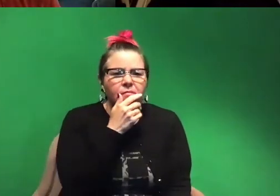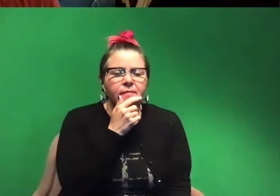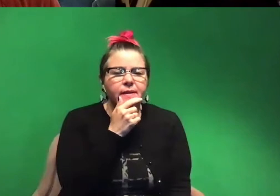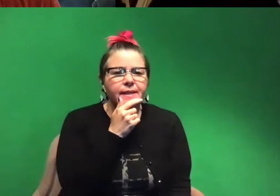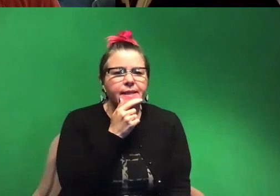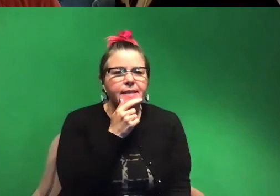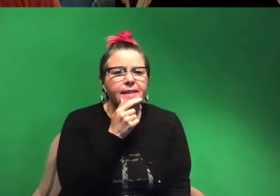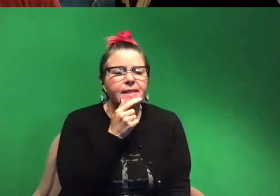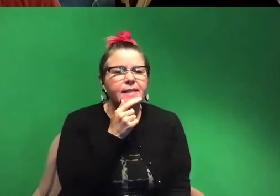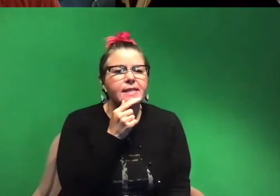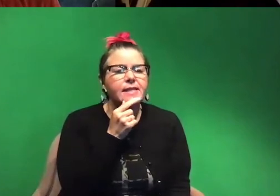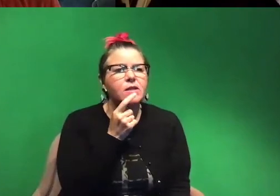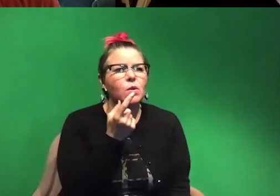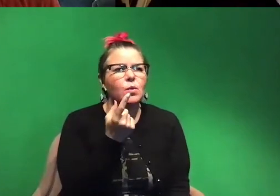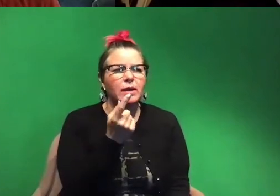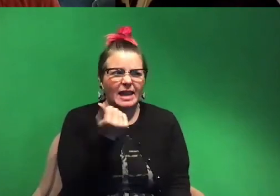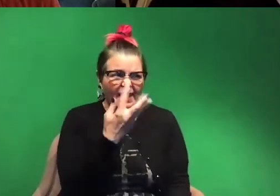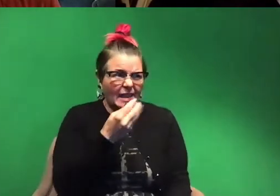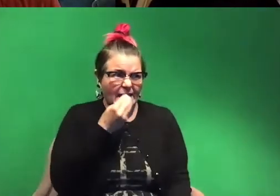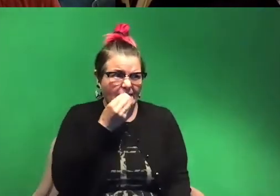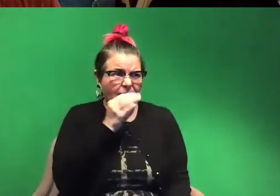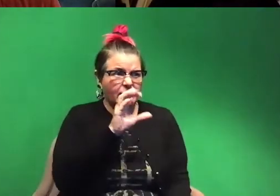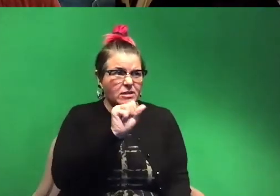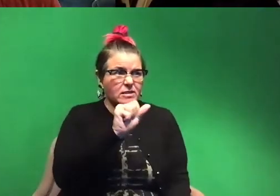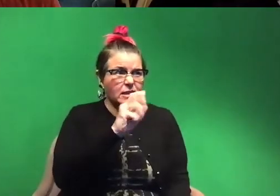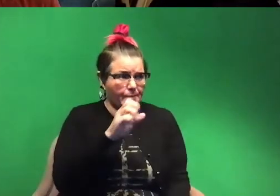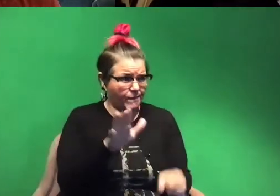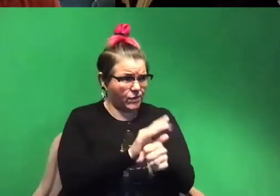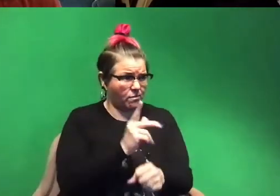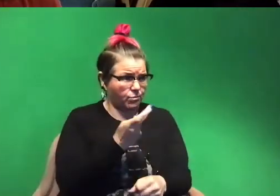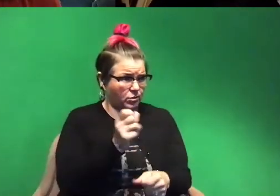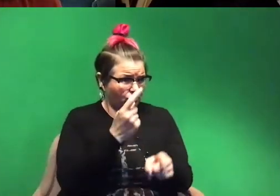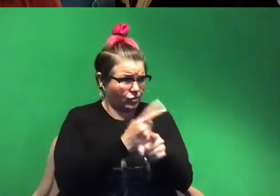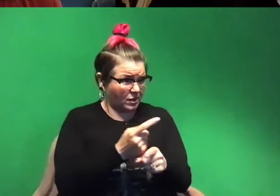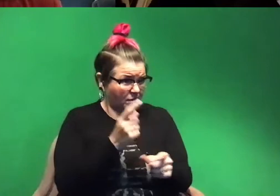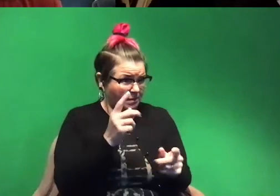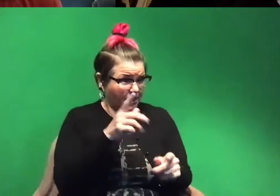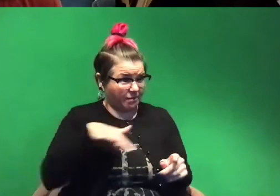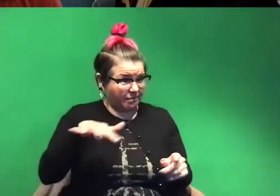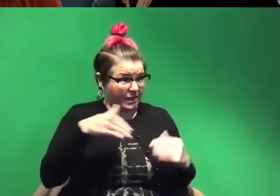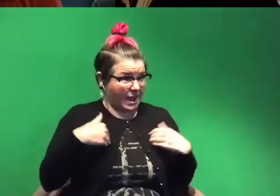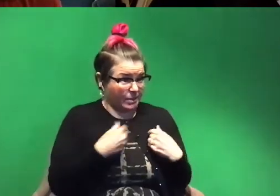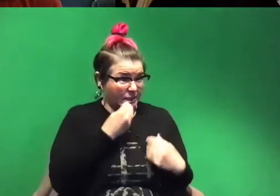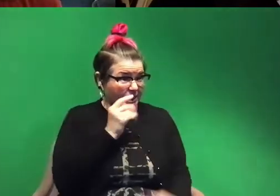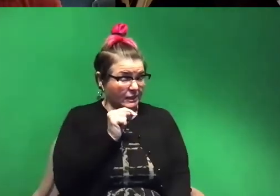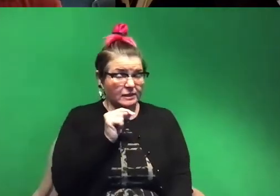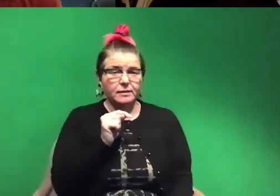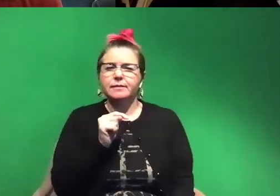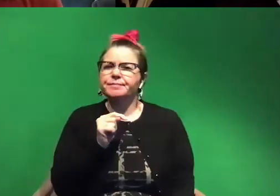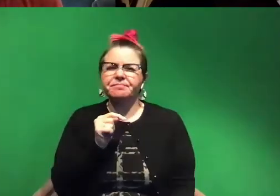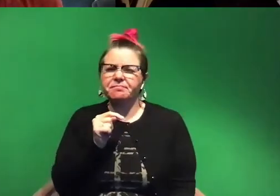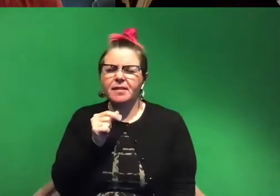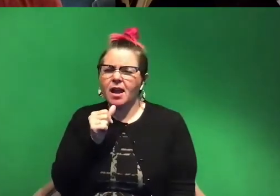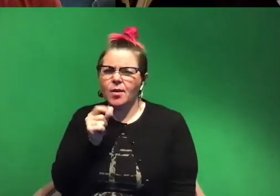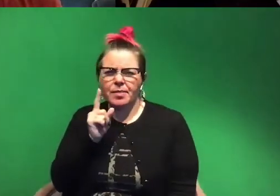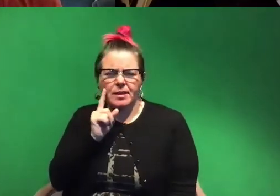Does anything eat the slime produced by hagfish if it's full of protein? That's a good question. I don't think so.